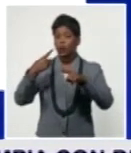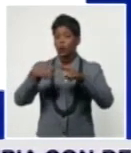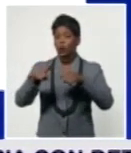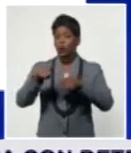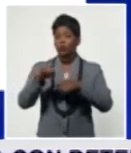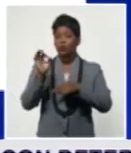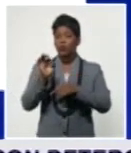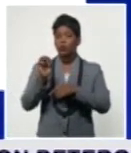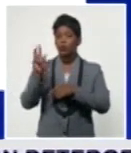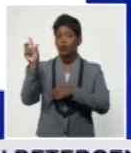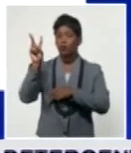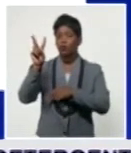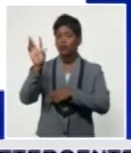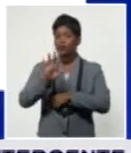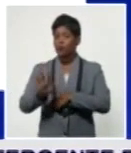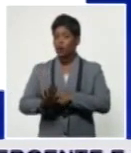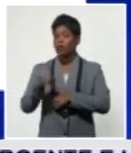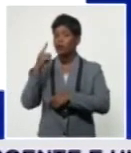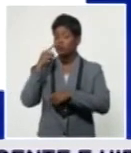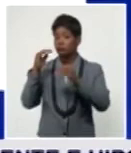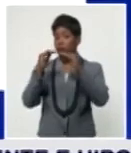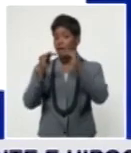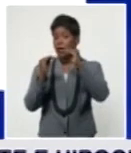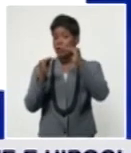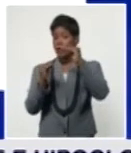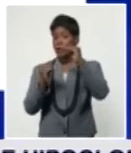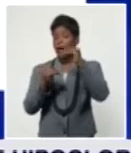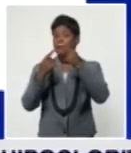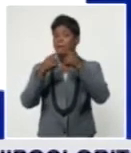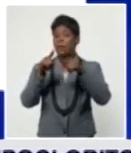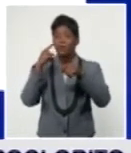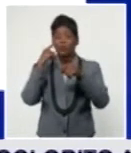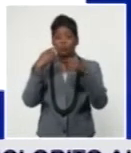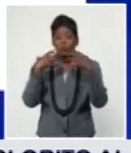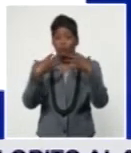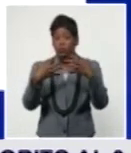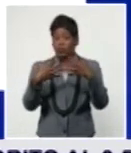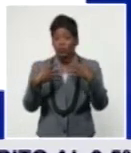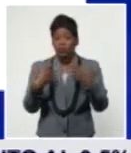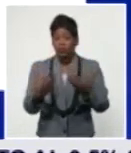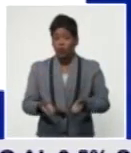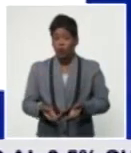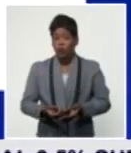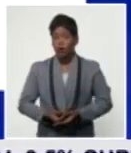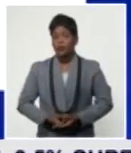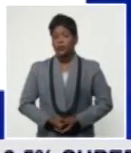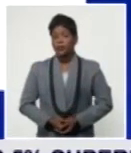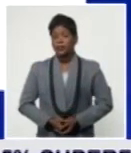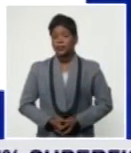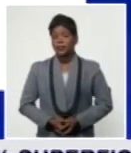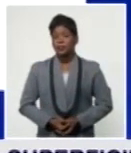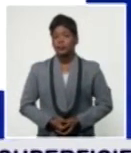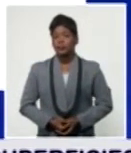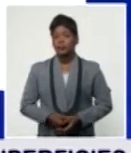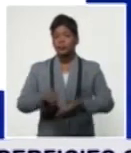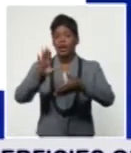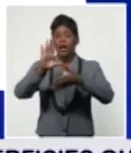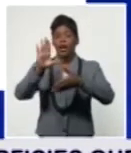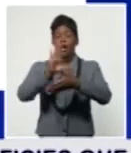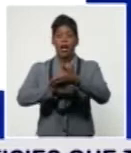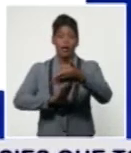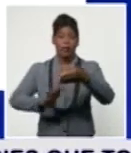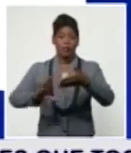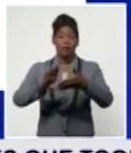really most impressive is the region of the Americas, which you can see there in some